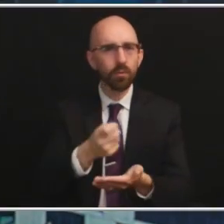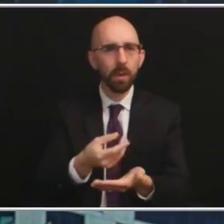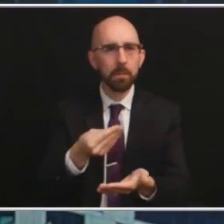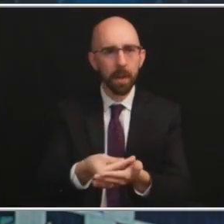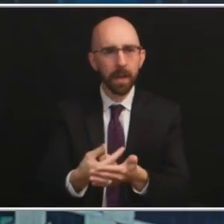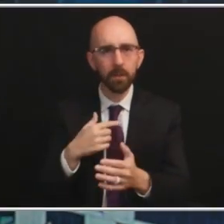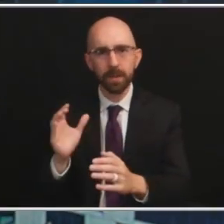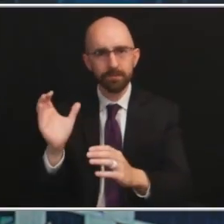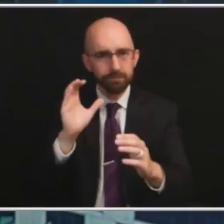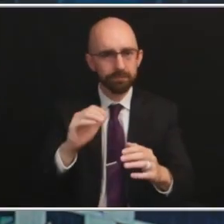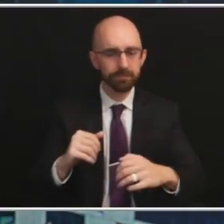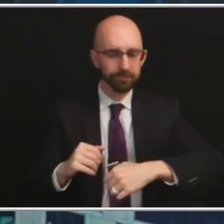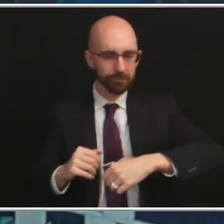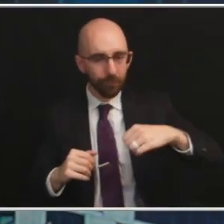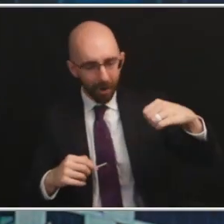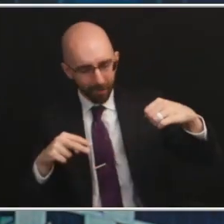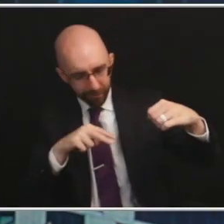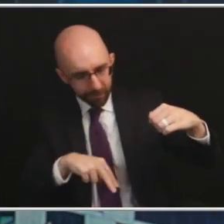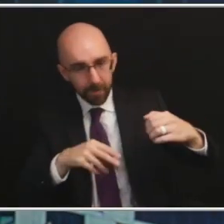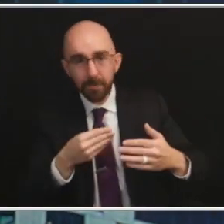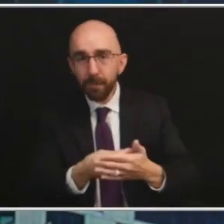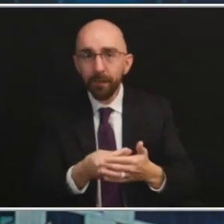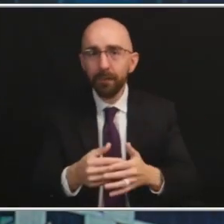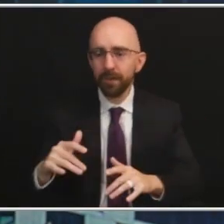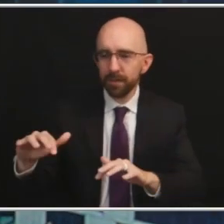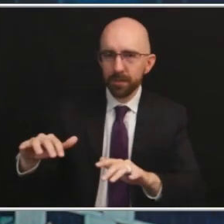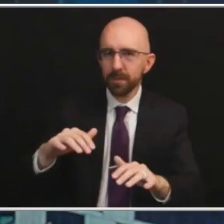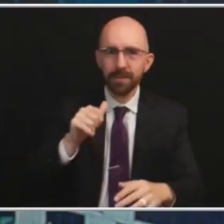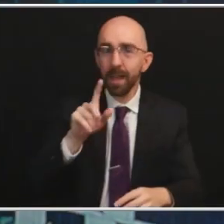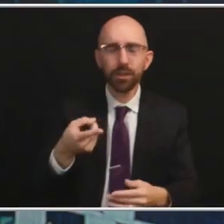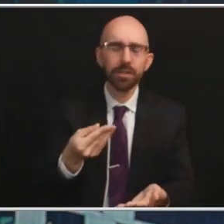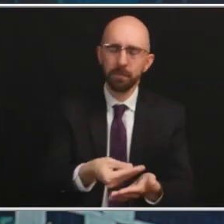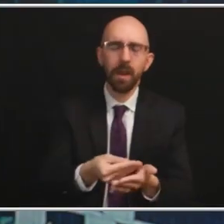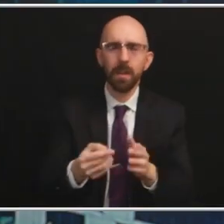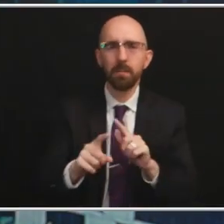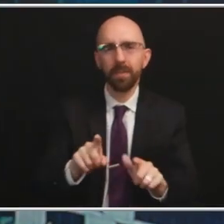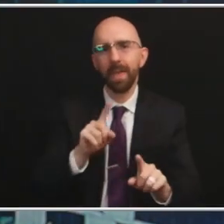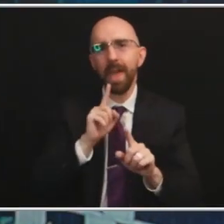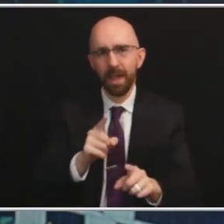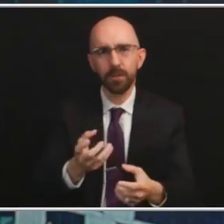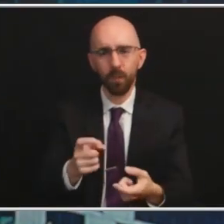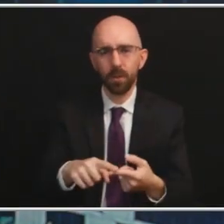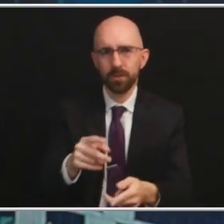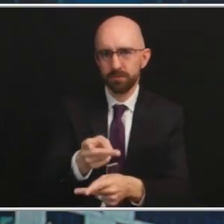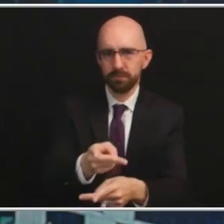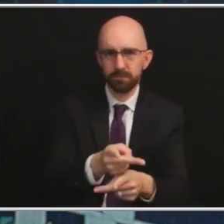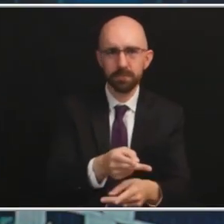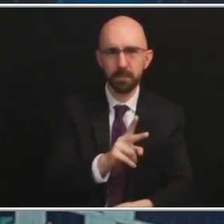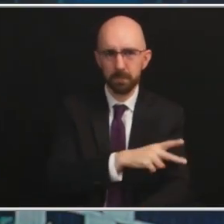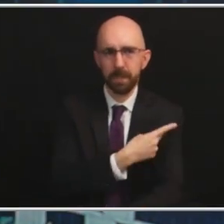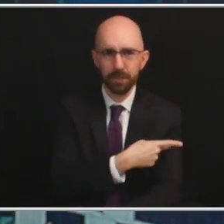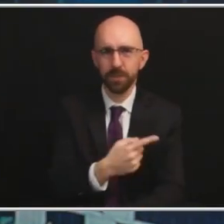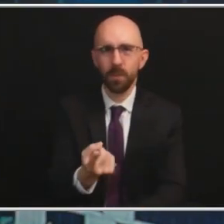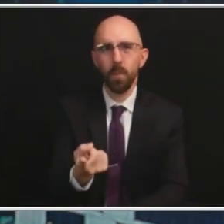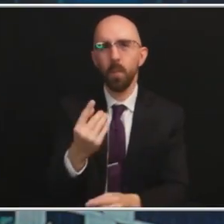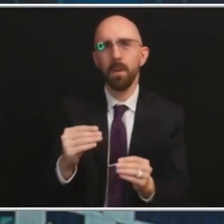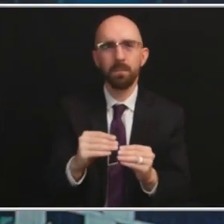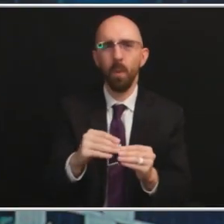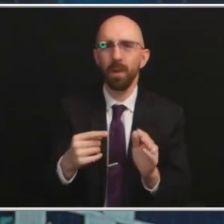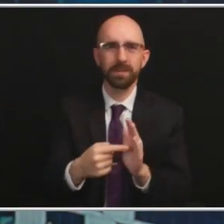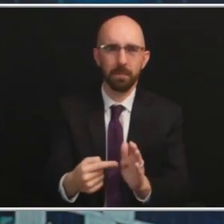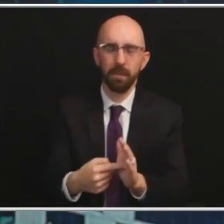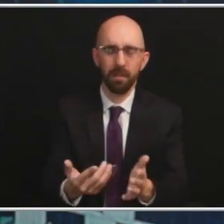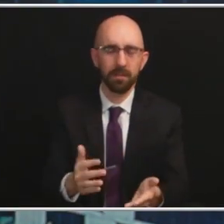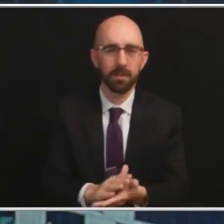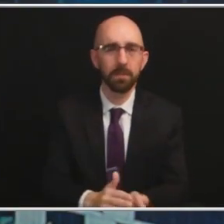every rock, and not just for the money, but for the answer. We want to take care of patients, and this is just one more example of that. So thanks for